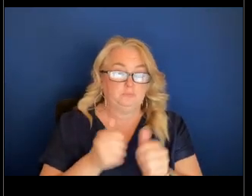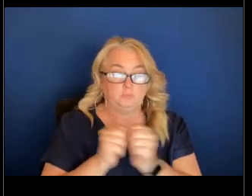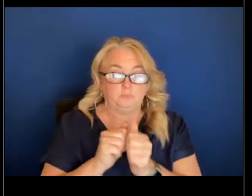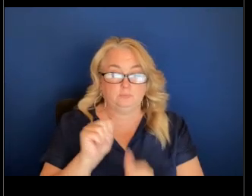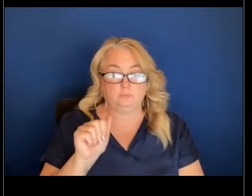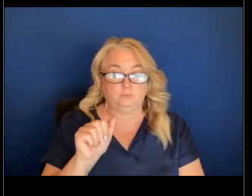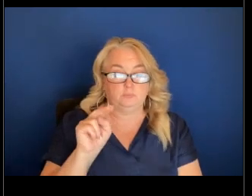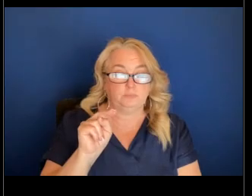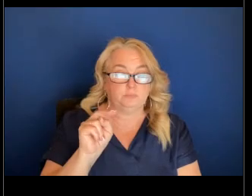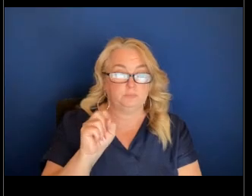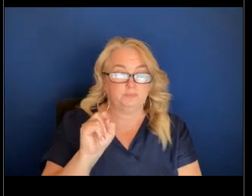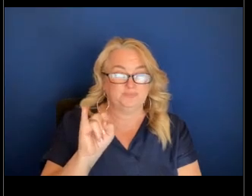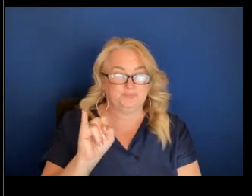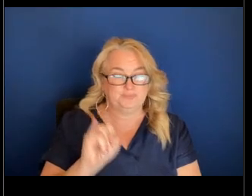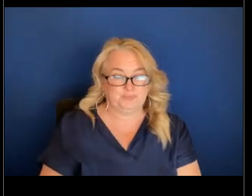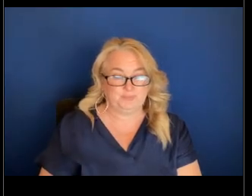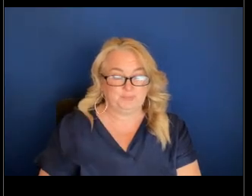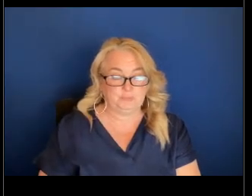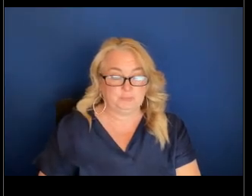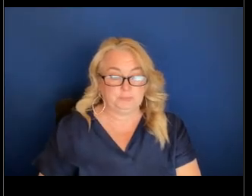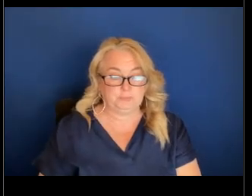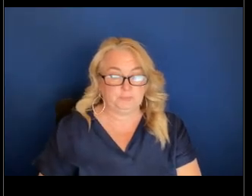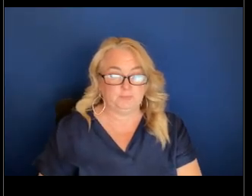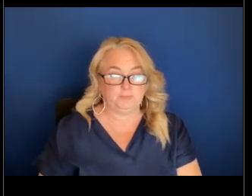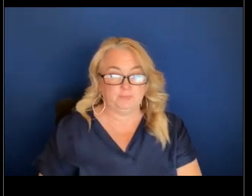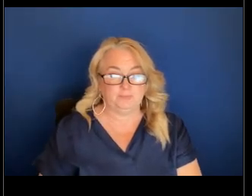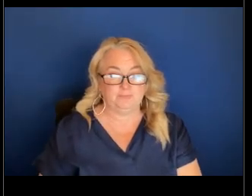features specified in ANSI.